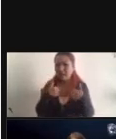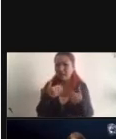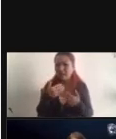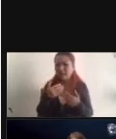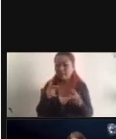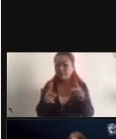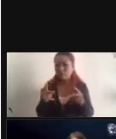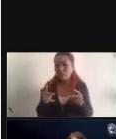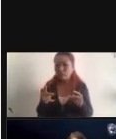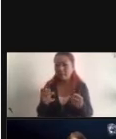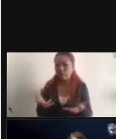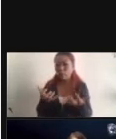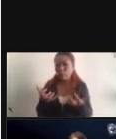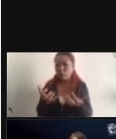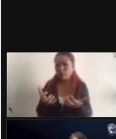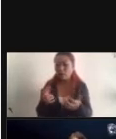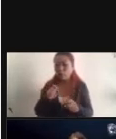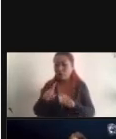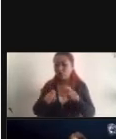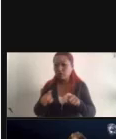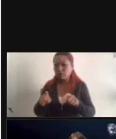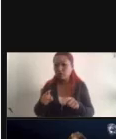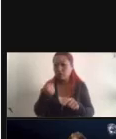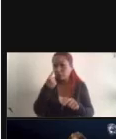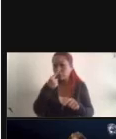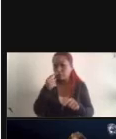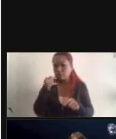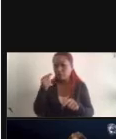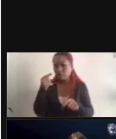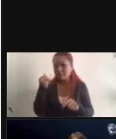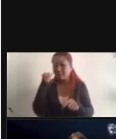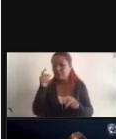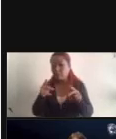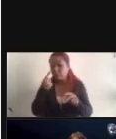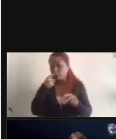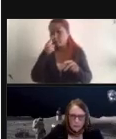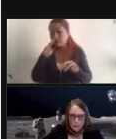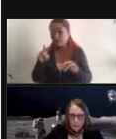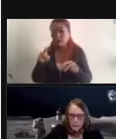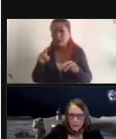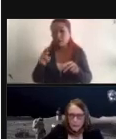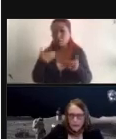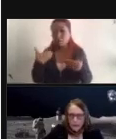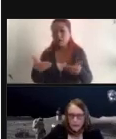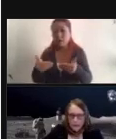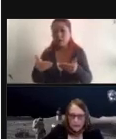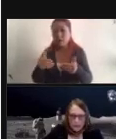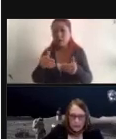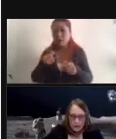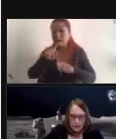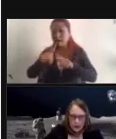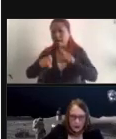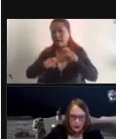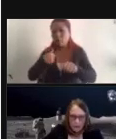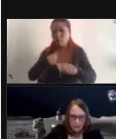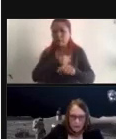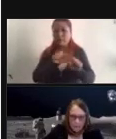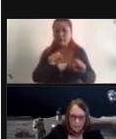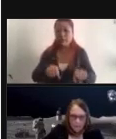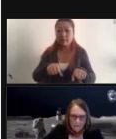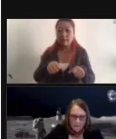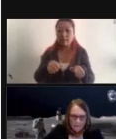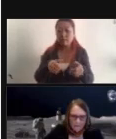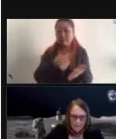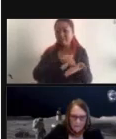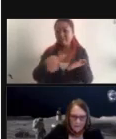why don't we address those if the audience is willing to stick around for a little bit? We do have a lunch break after this So it's eating at people's lunch or dinner or breakfast,